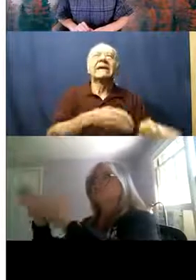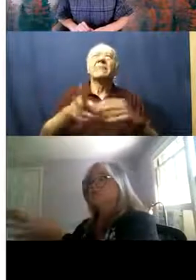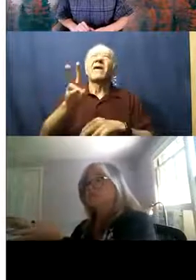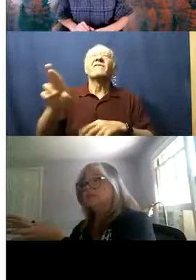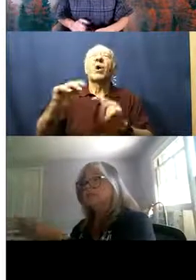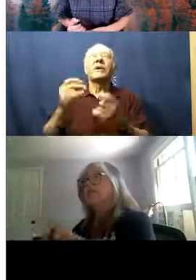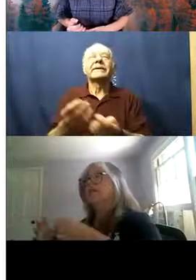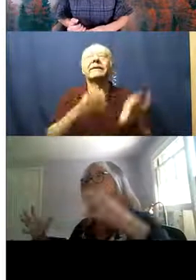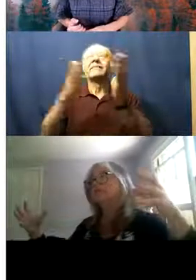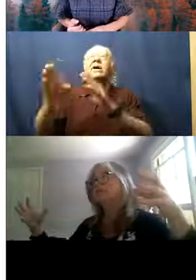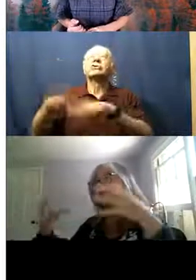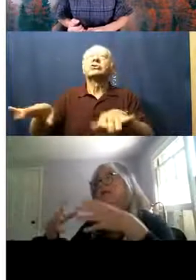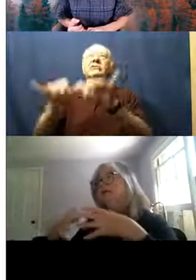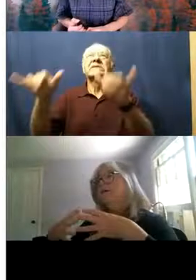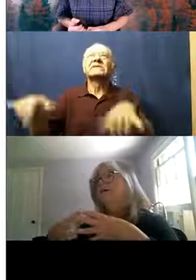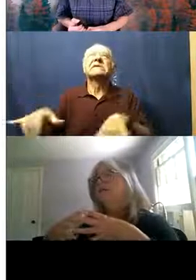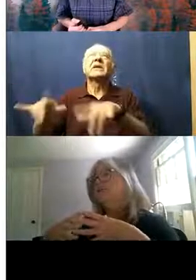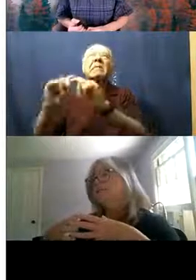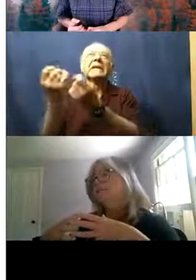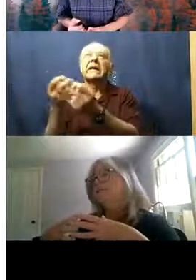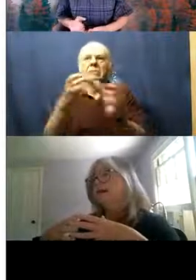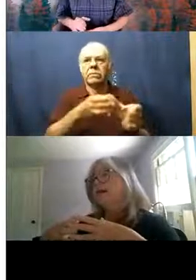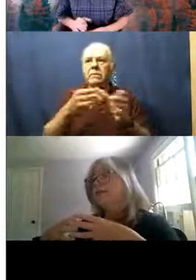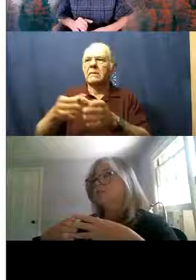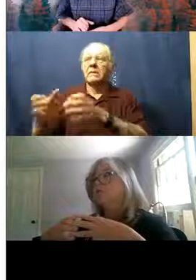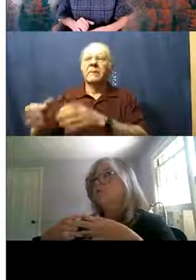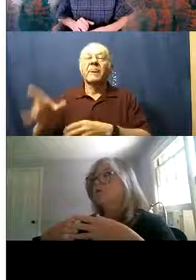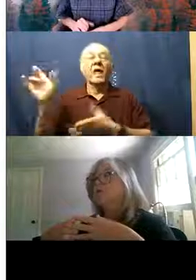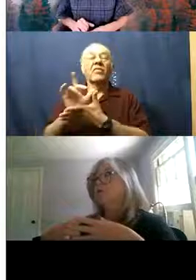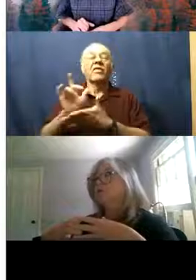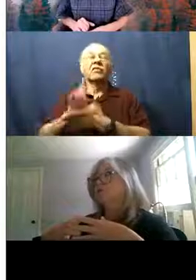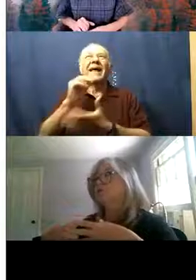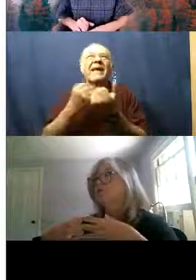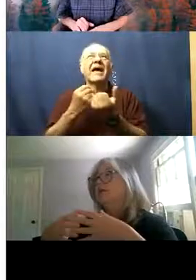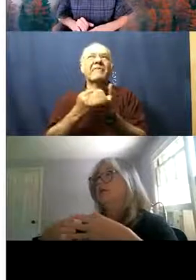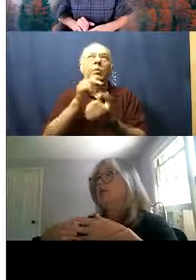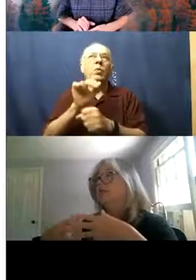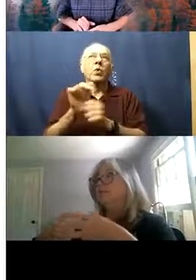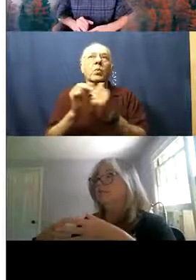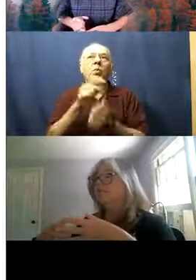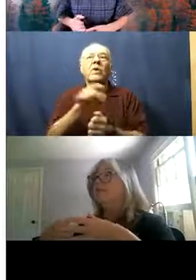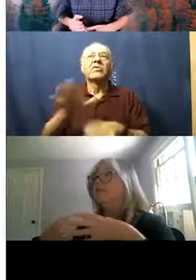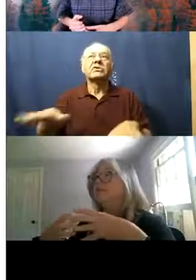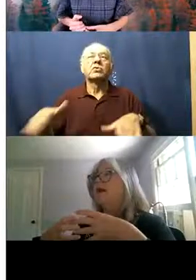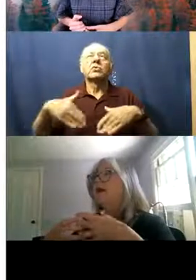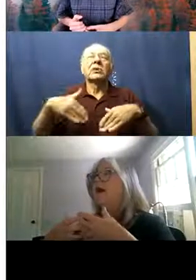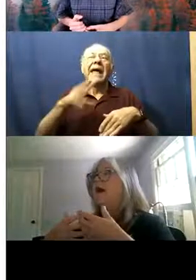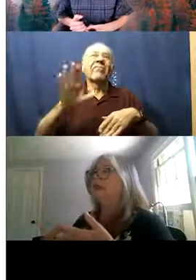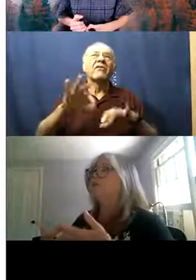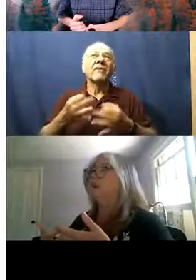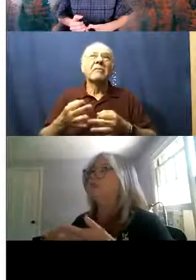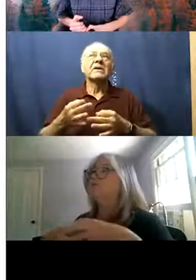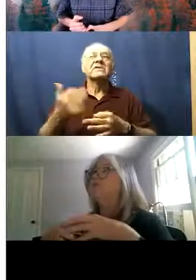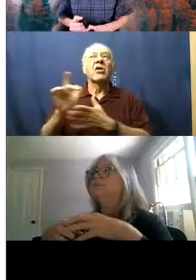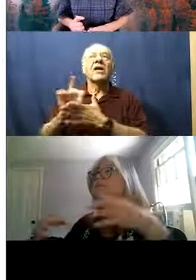team and a children's system of care team, really that the attorneys and advocates who work with those children, youth, and their families